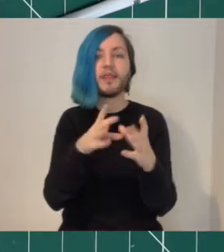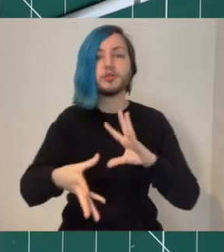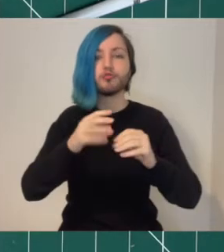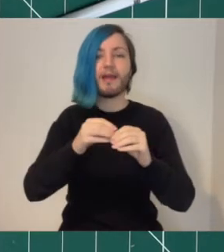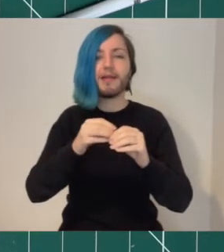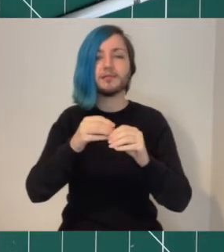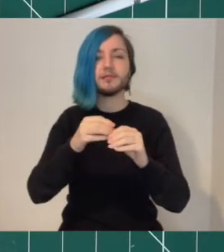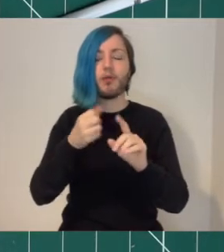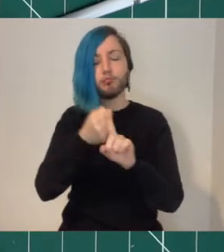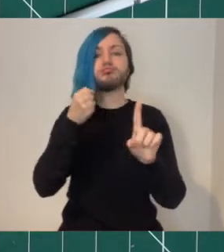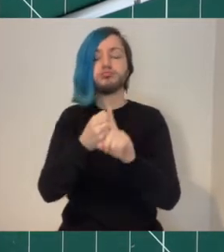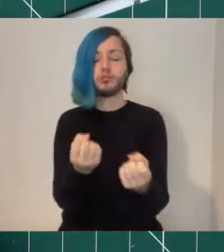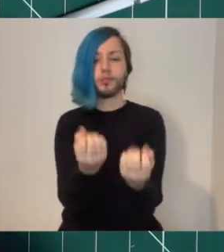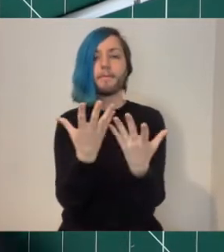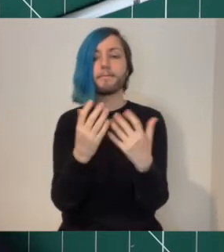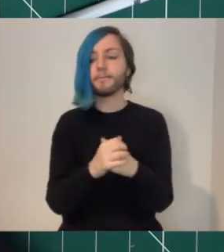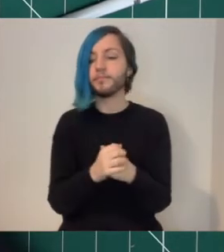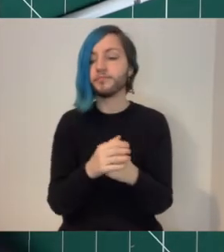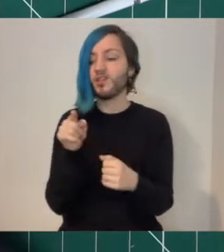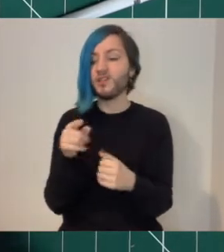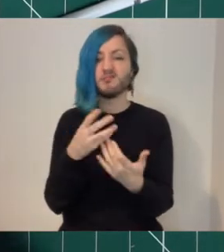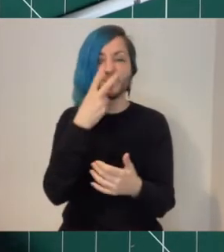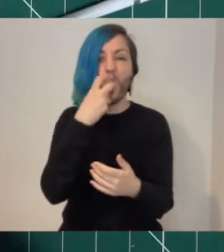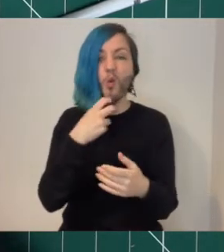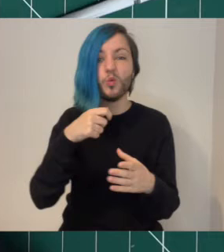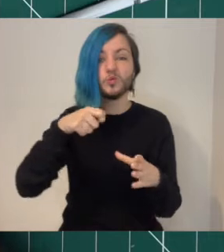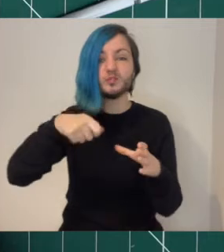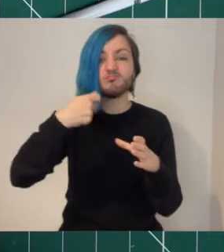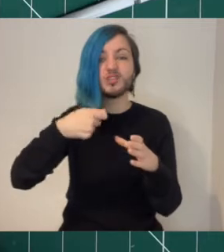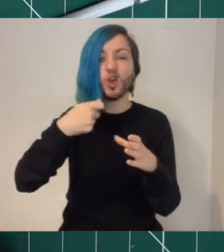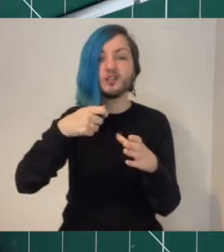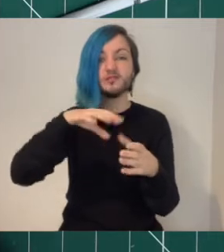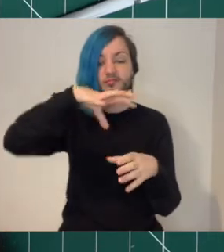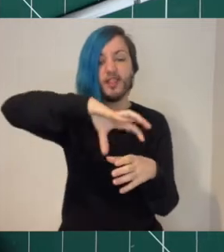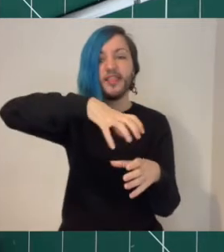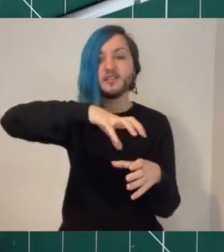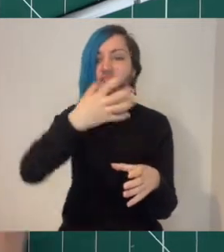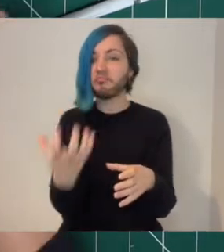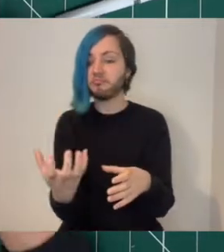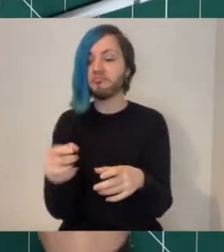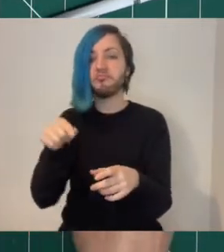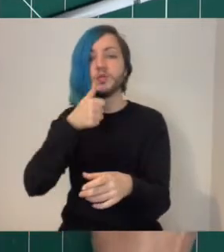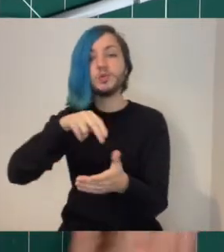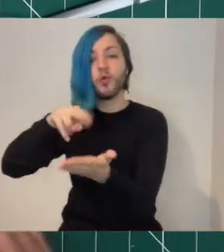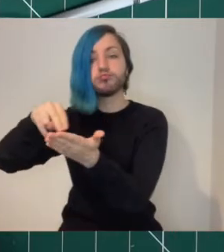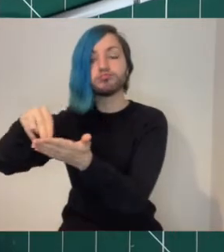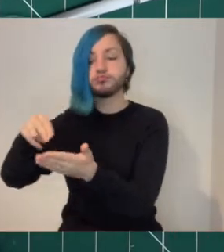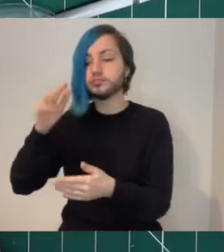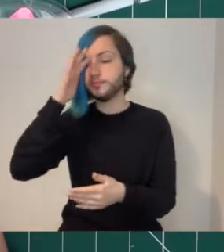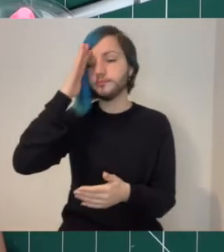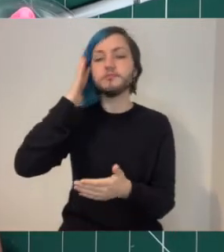And what I have here, it's actually just an old lid for a yogurt pot, I think, which I use to